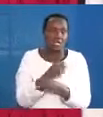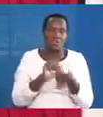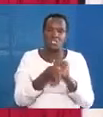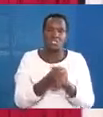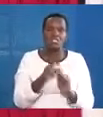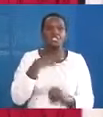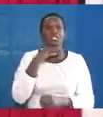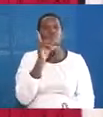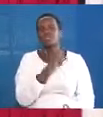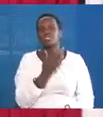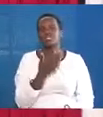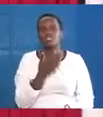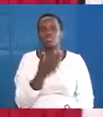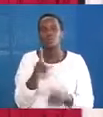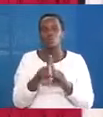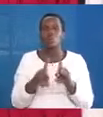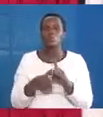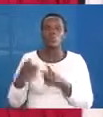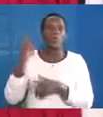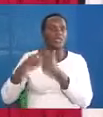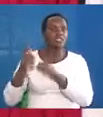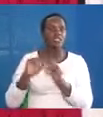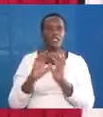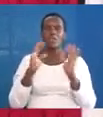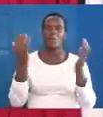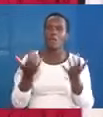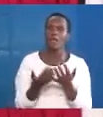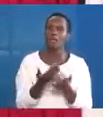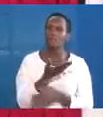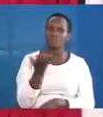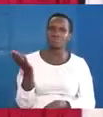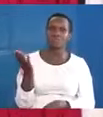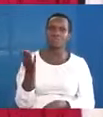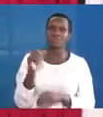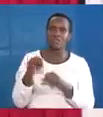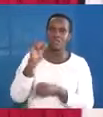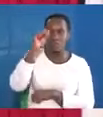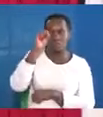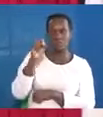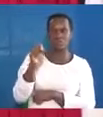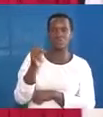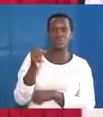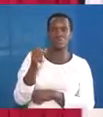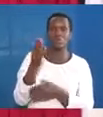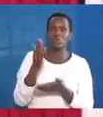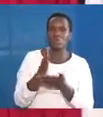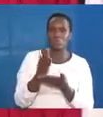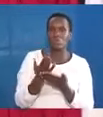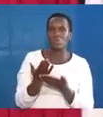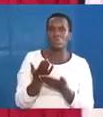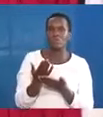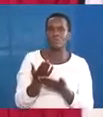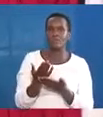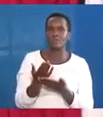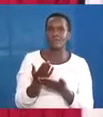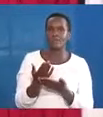And history, the world over, is a graveyard of empires